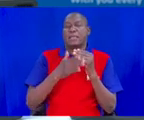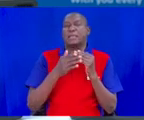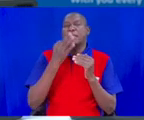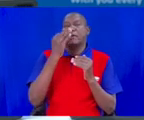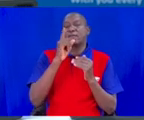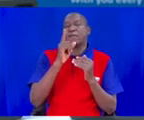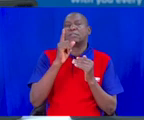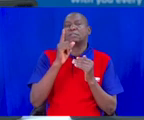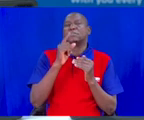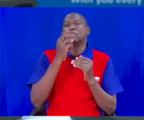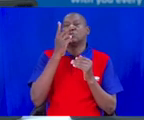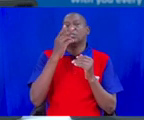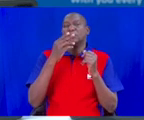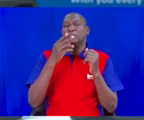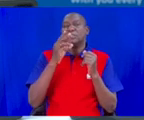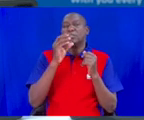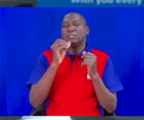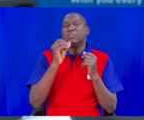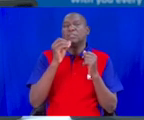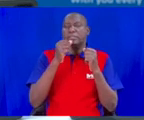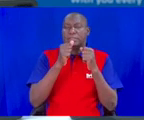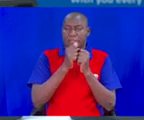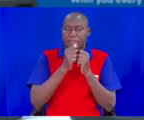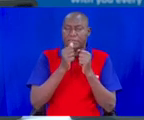December 2019, together with